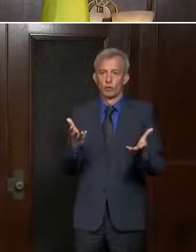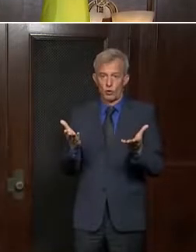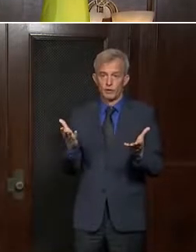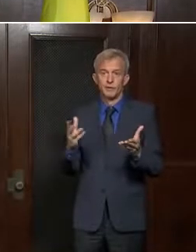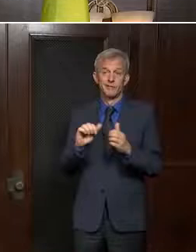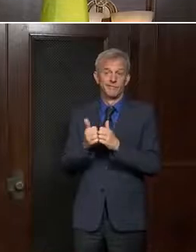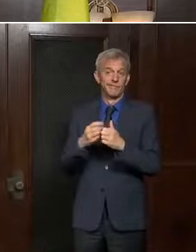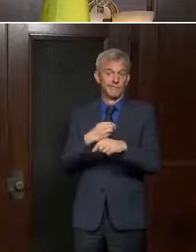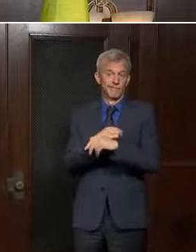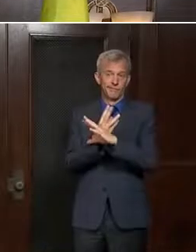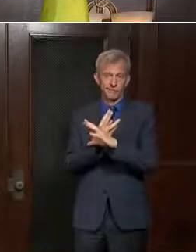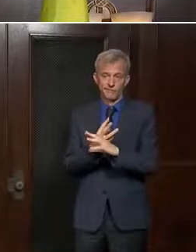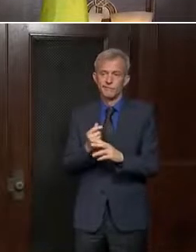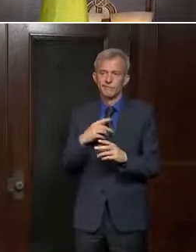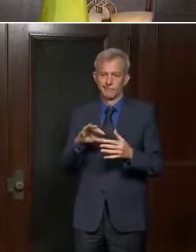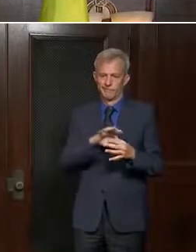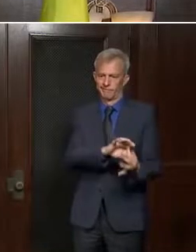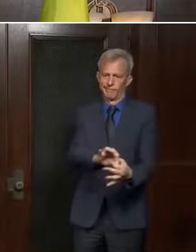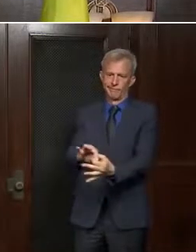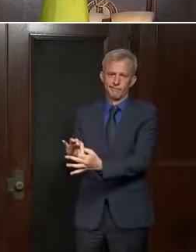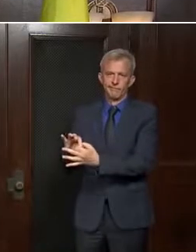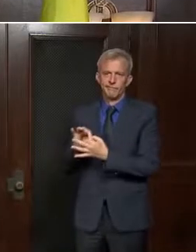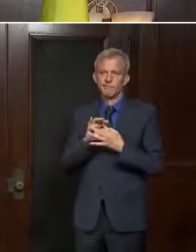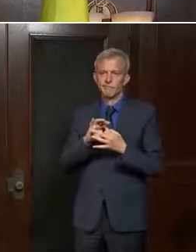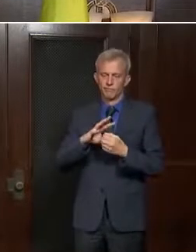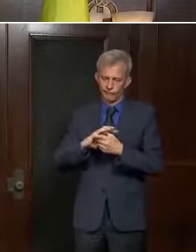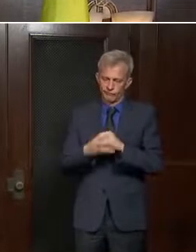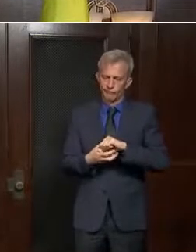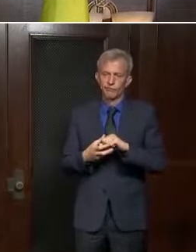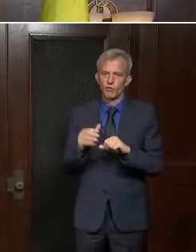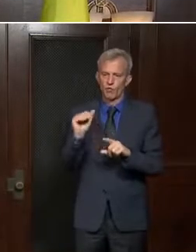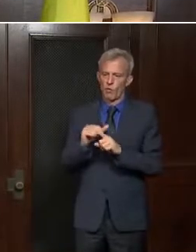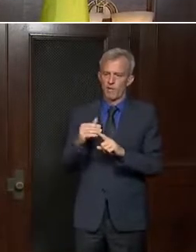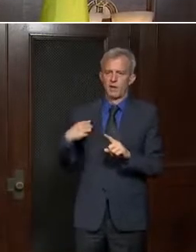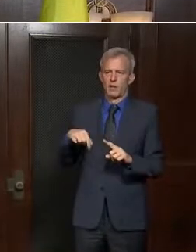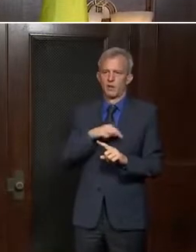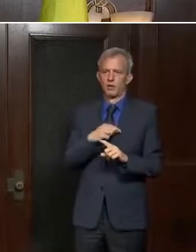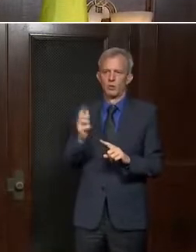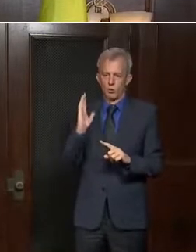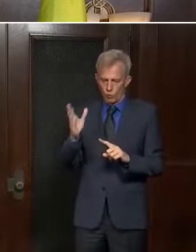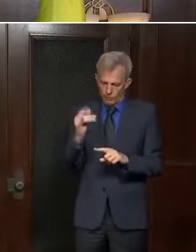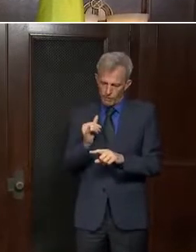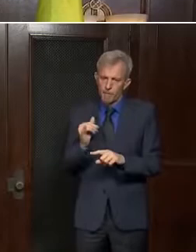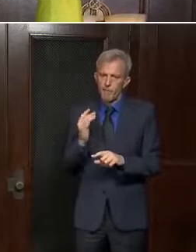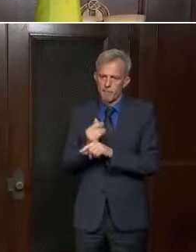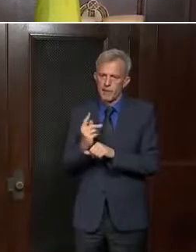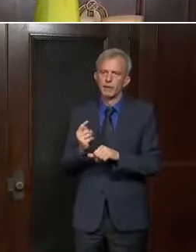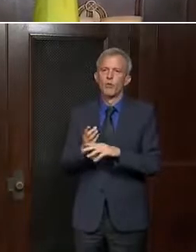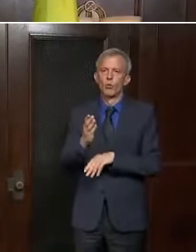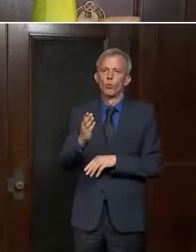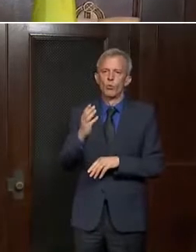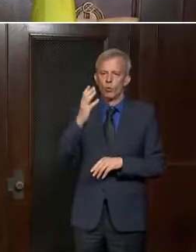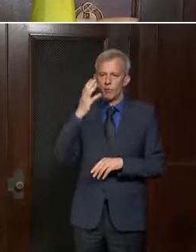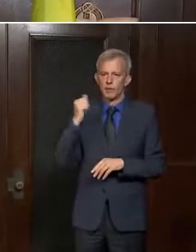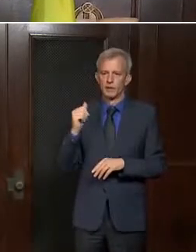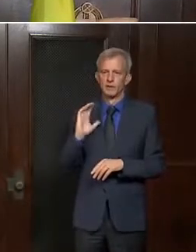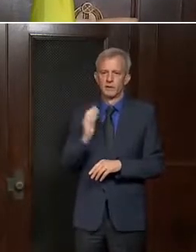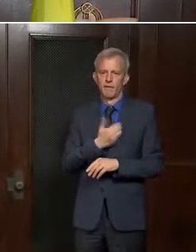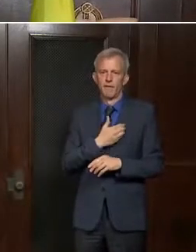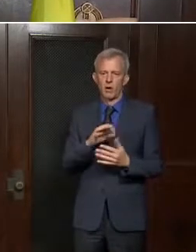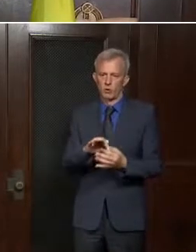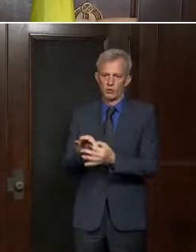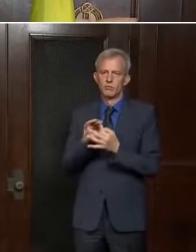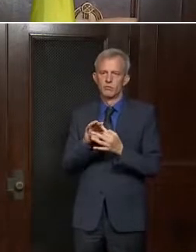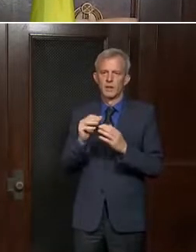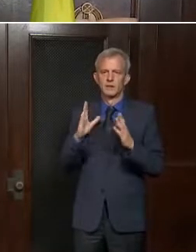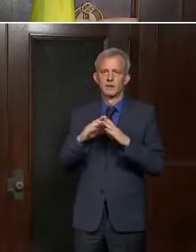bigger than ourselves and reminded us that we will get through this because of the connections that we share as a city family and as human beings